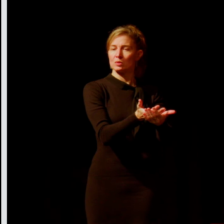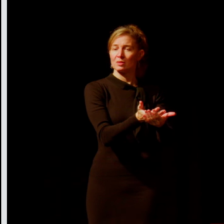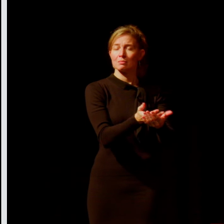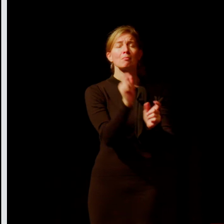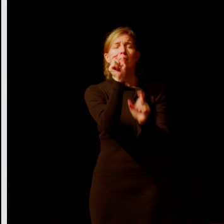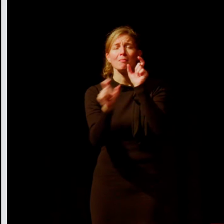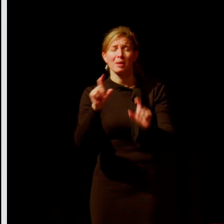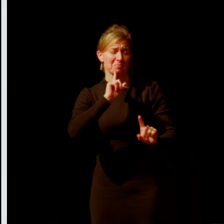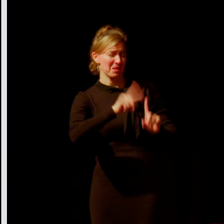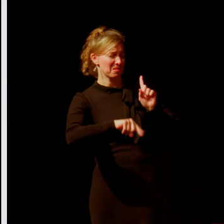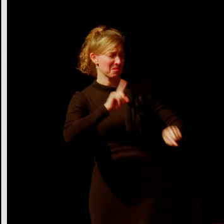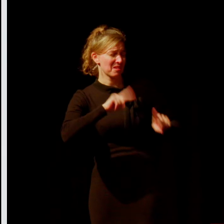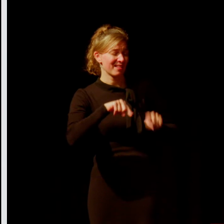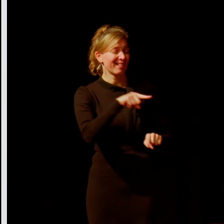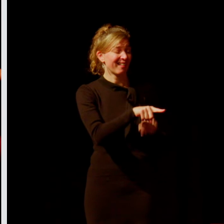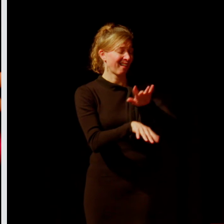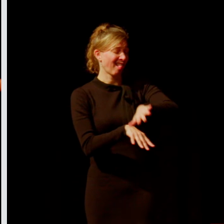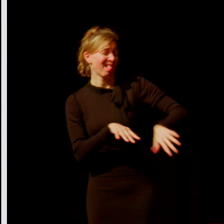belong.